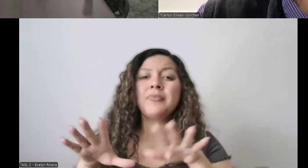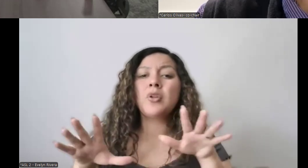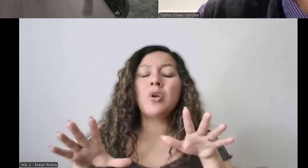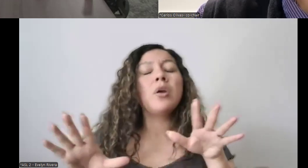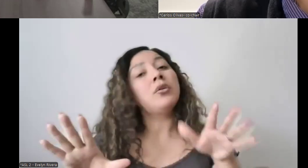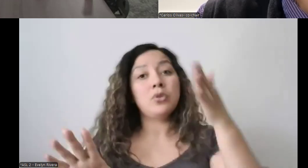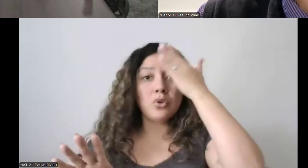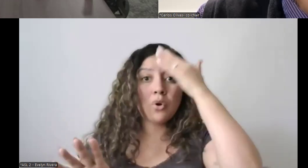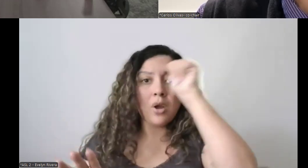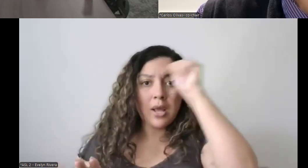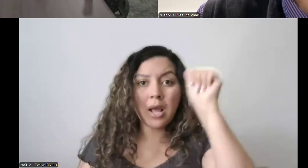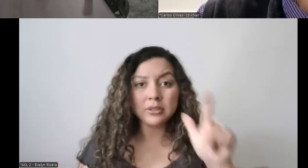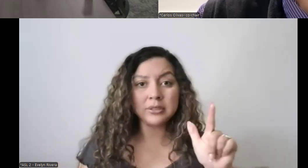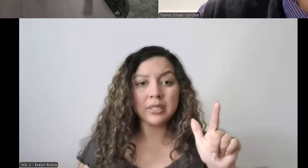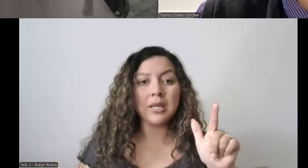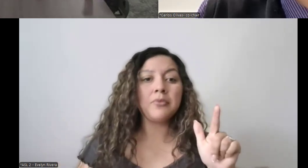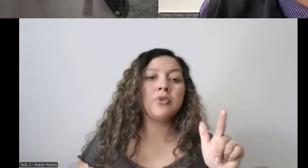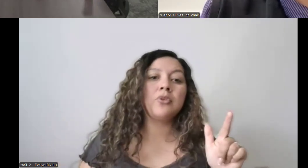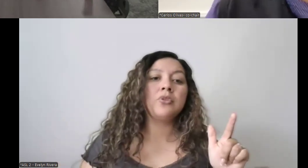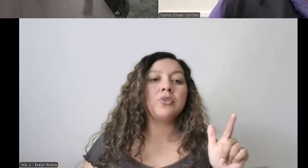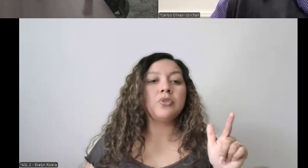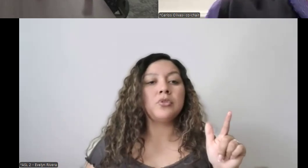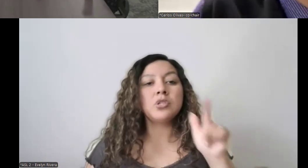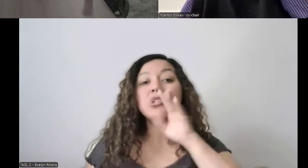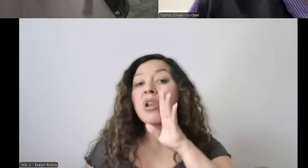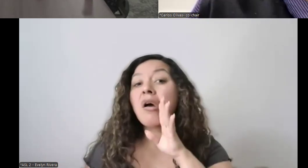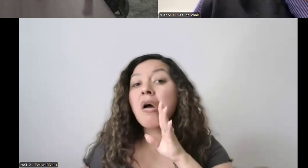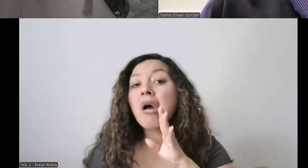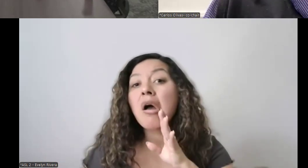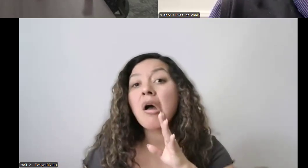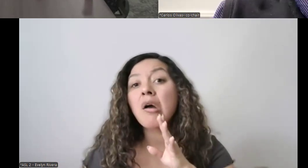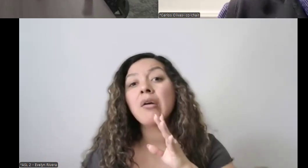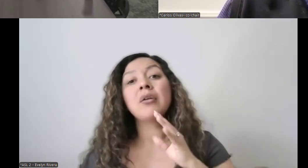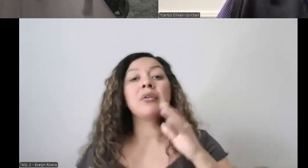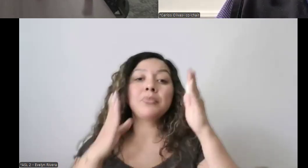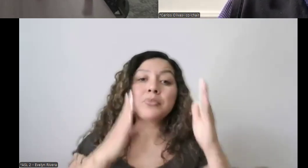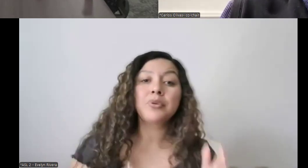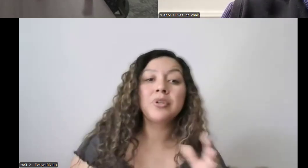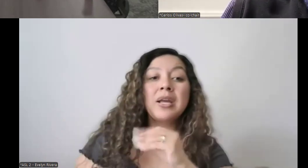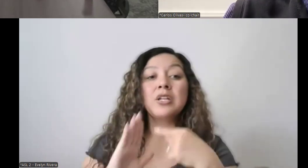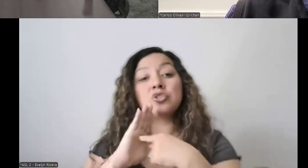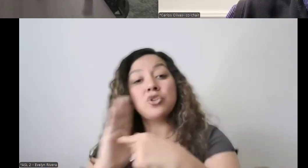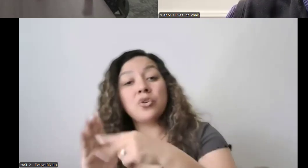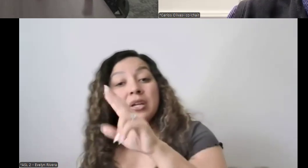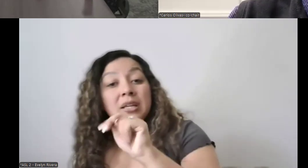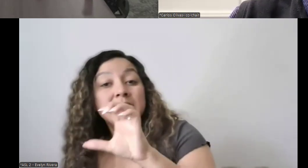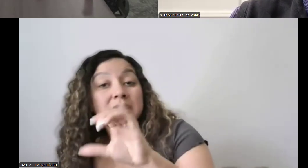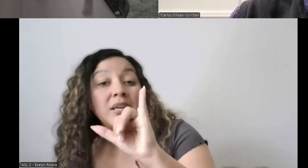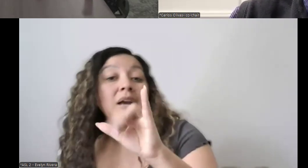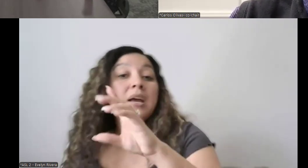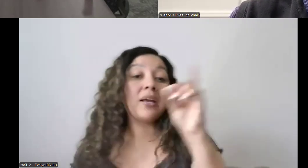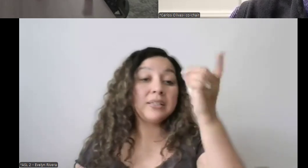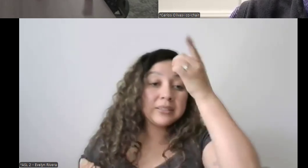Alzheimer's isn't the slobbering, goobering person, right? And showing people that MCI, dementias of all different types have